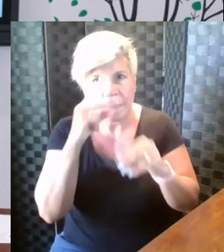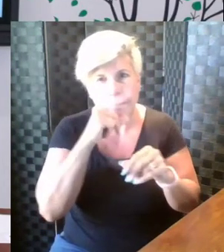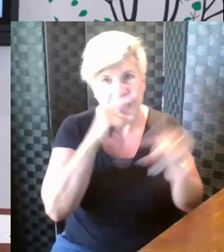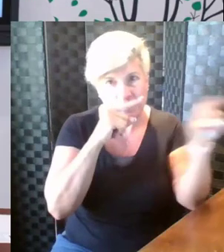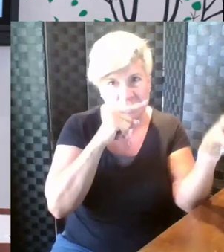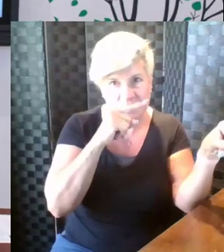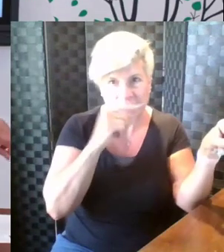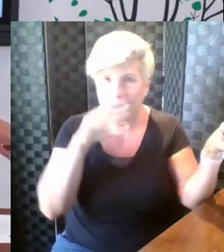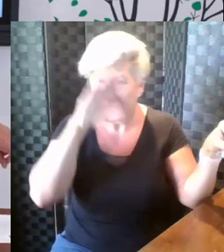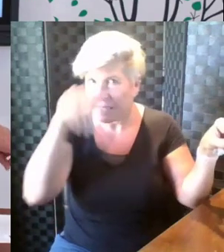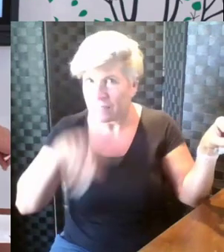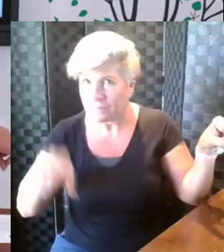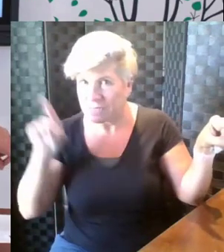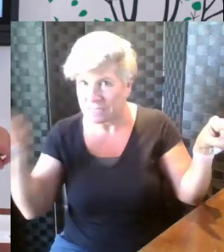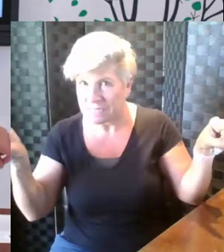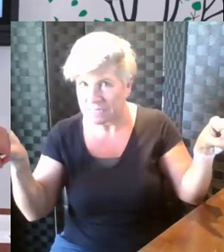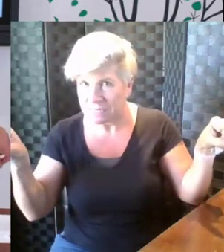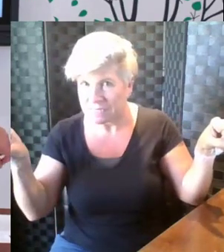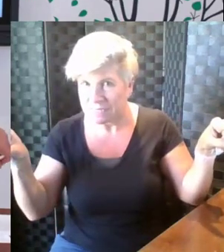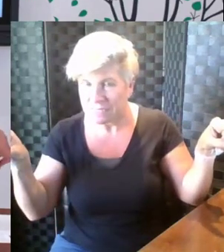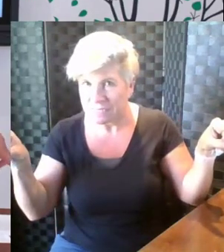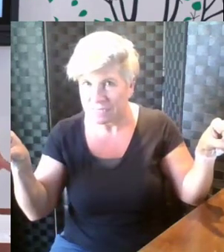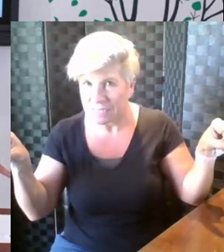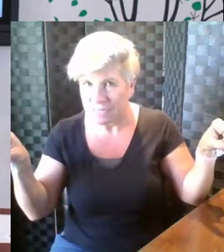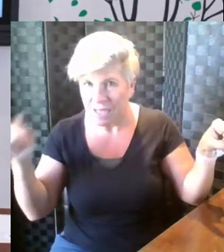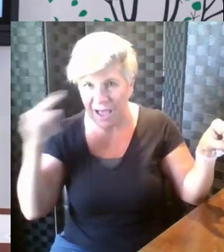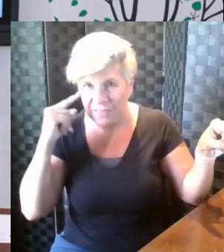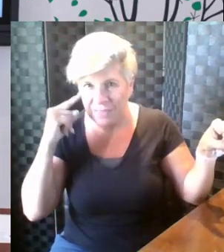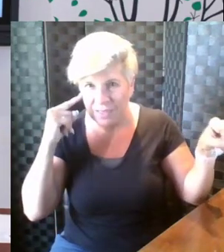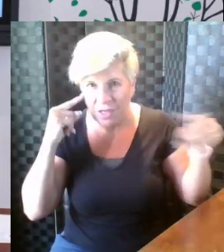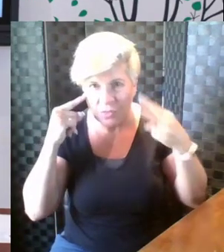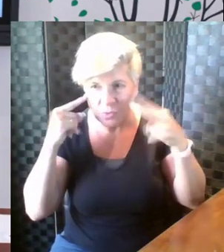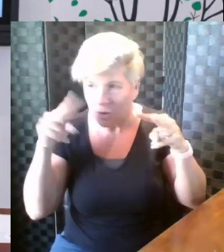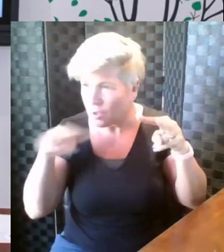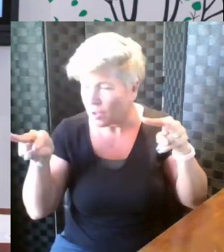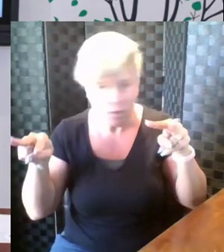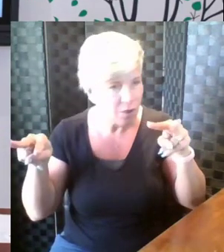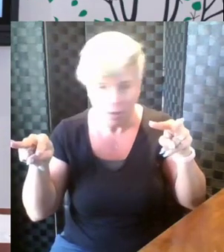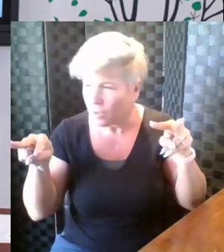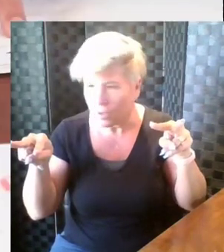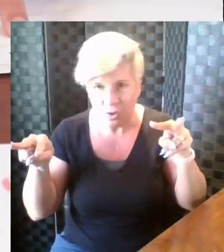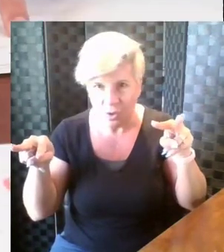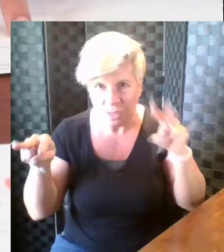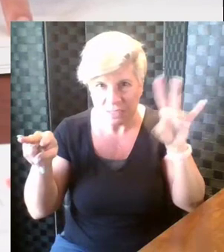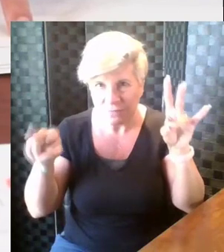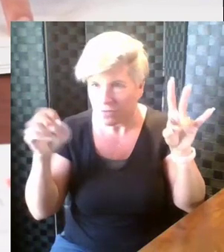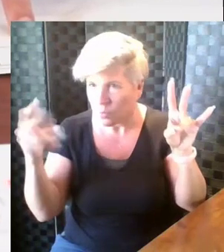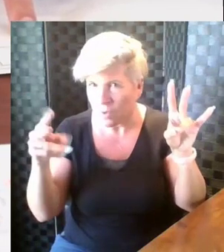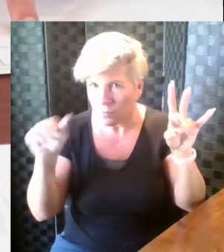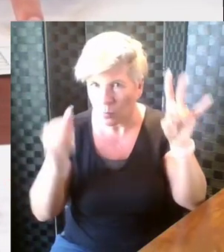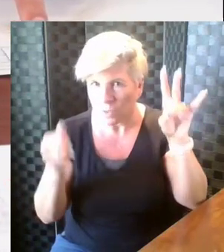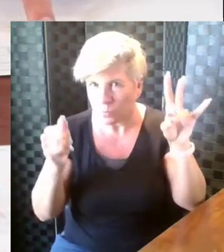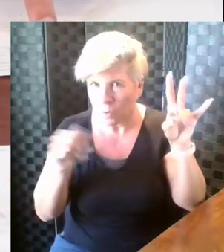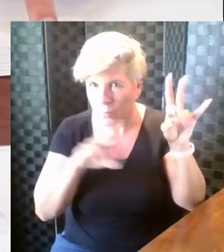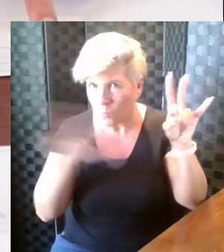this end and the elephant would be at this end, and I can look between 7 and 12, which one is further to the